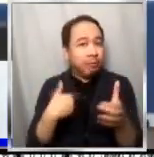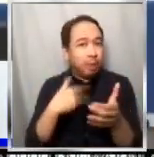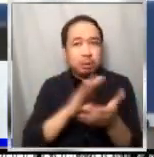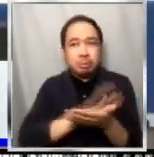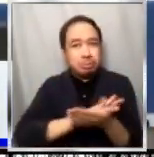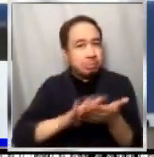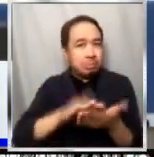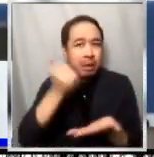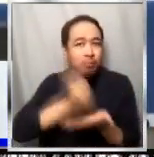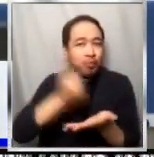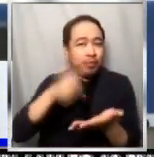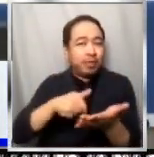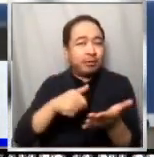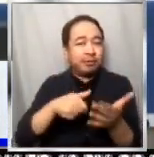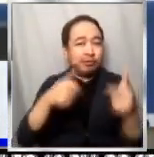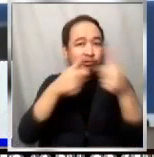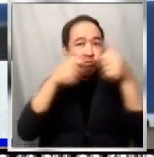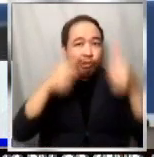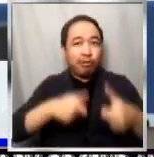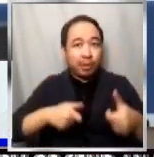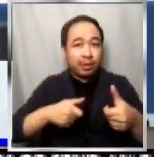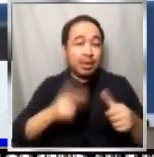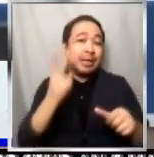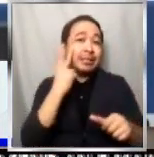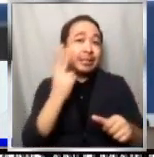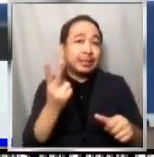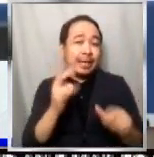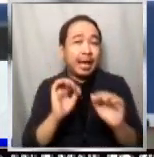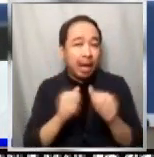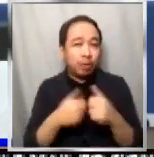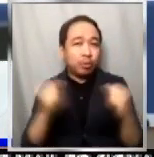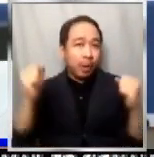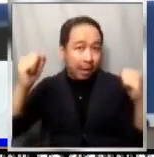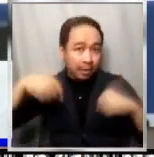resolution of that impasse, and maybe